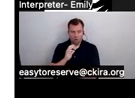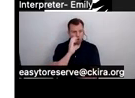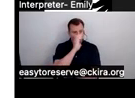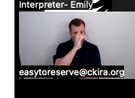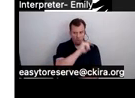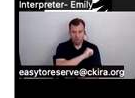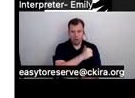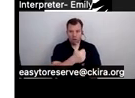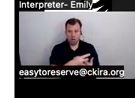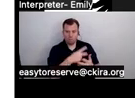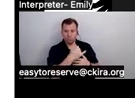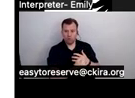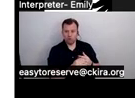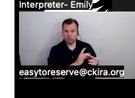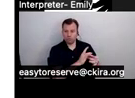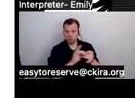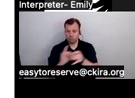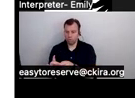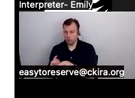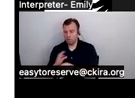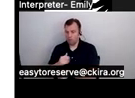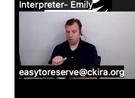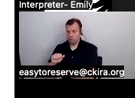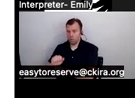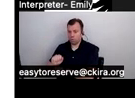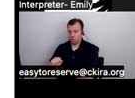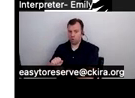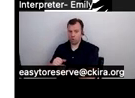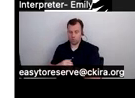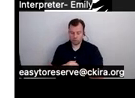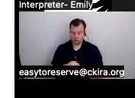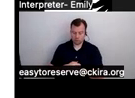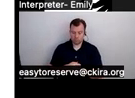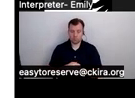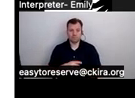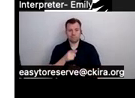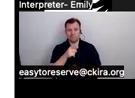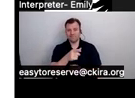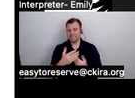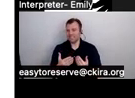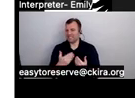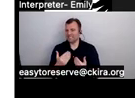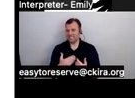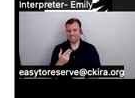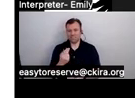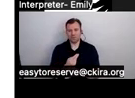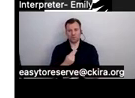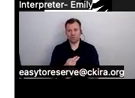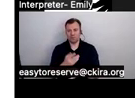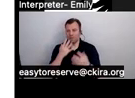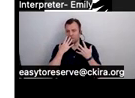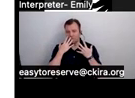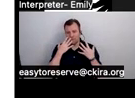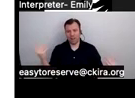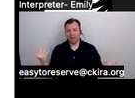work. And it's very user-friendly. It's very easy to go through this, and